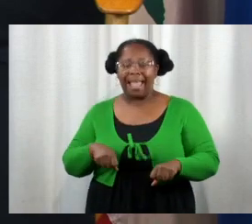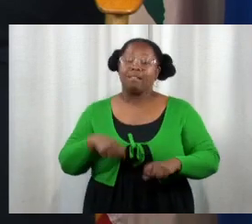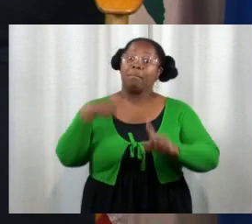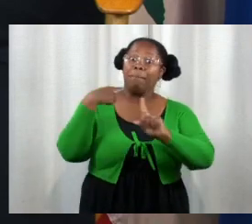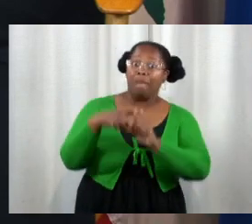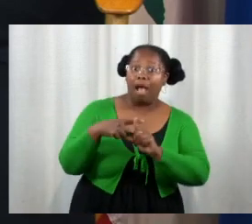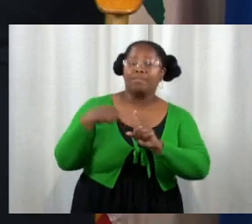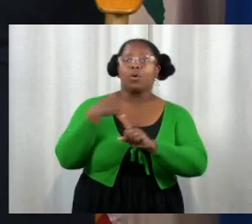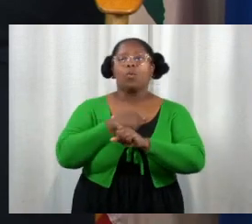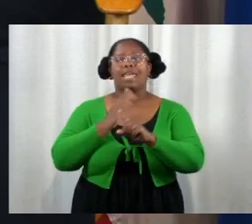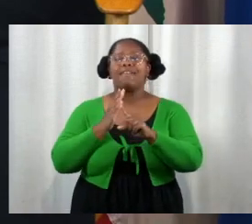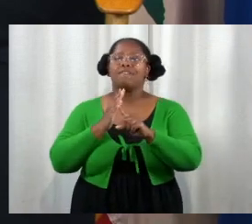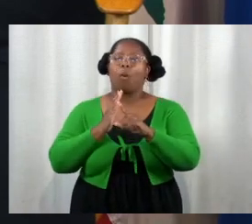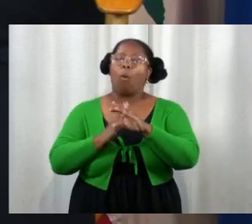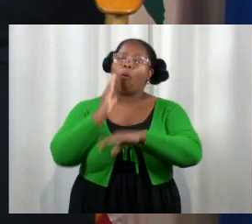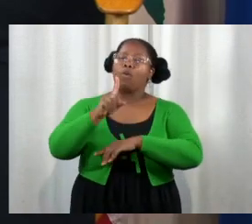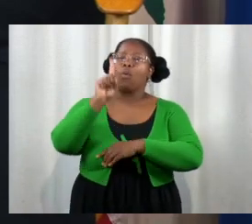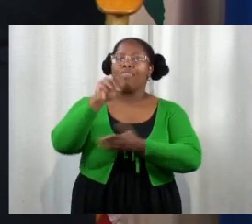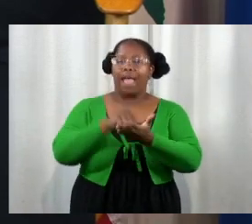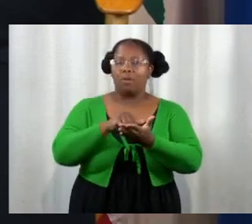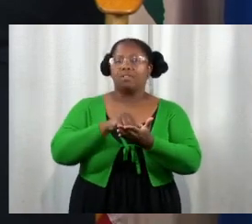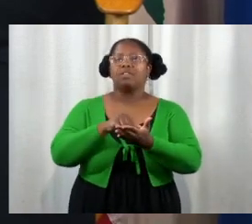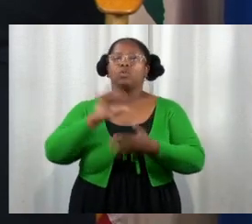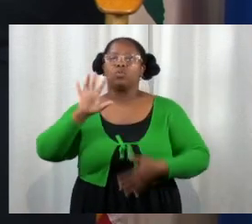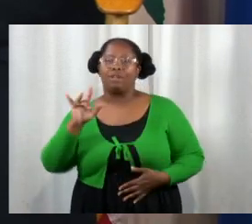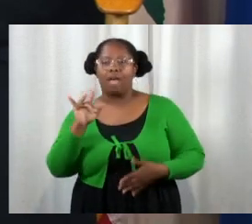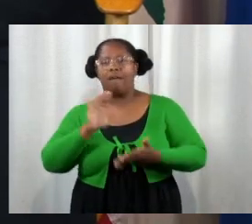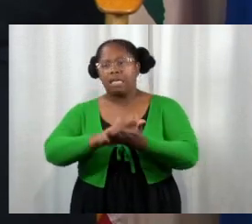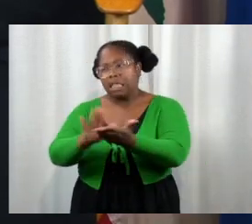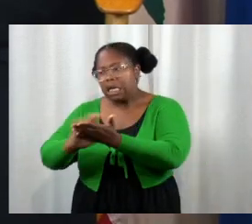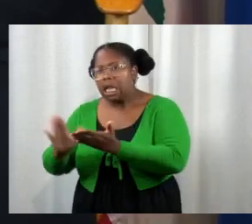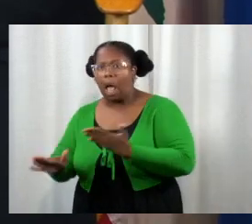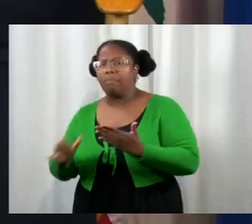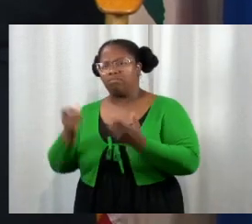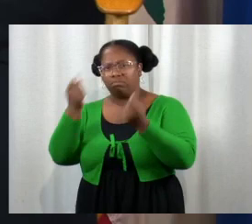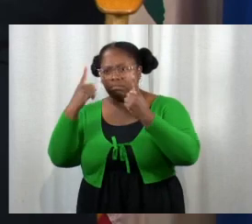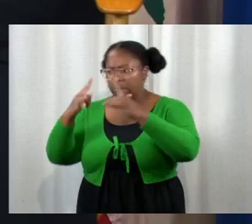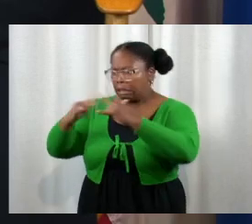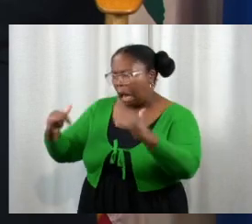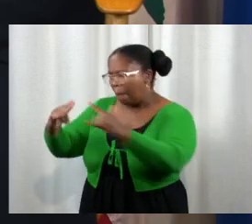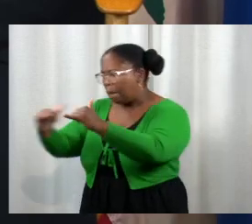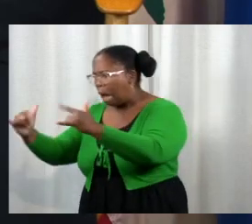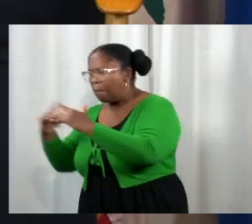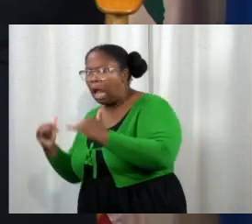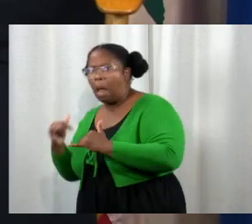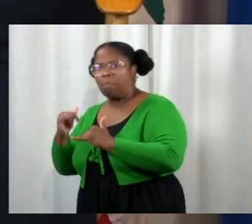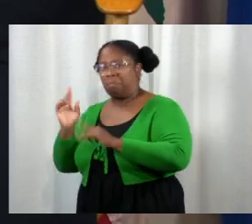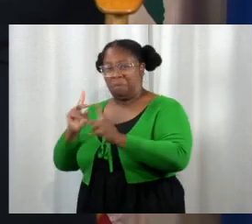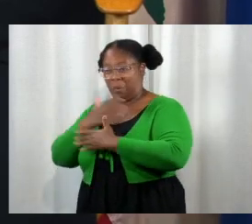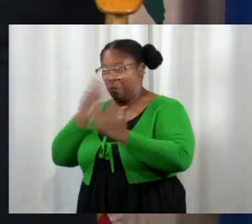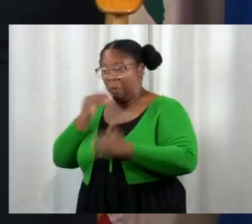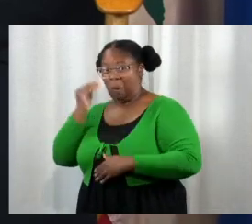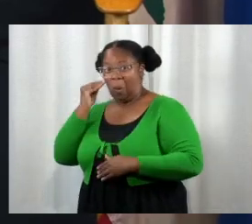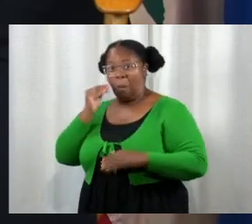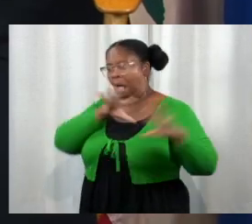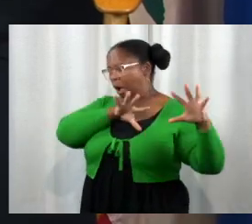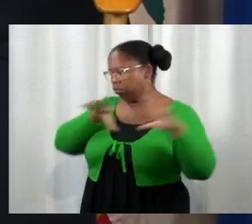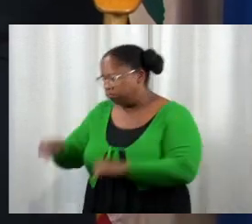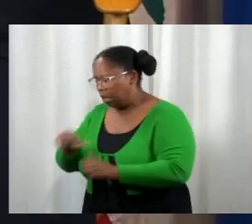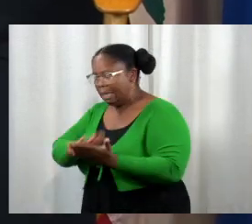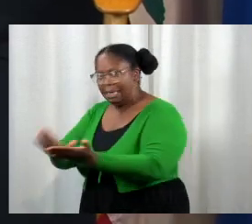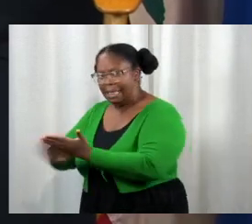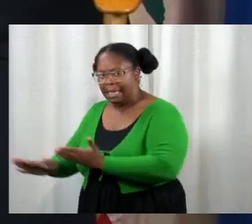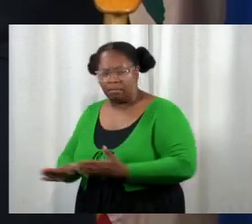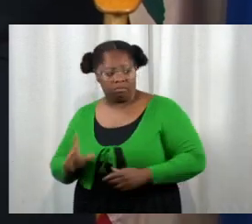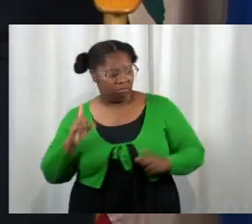over 1,025 cleanups of encampments and issues that we have gotten from community members. 1,000 cleanups since